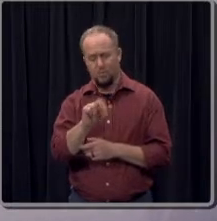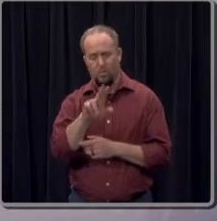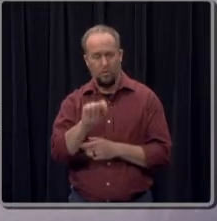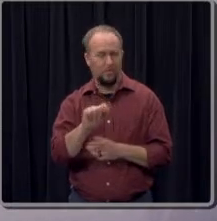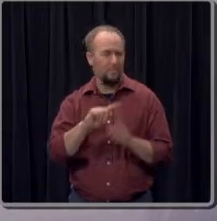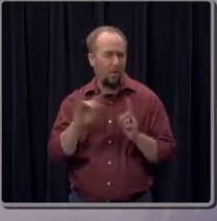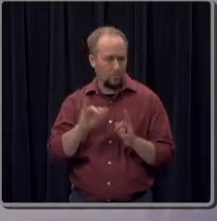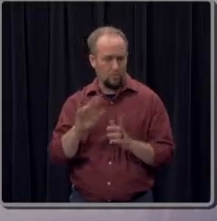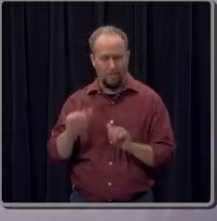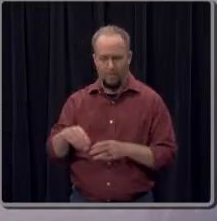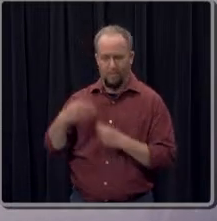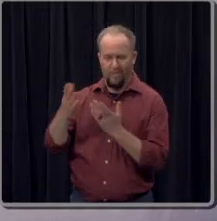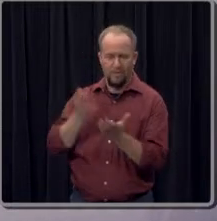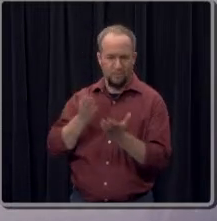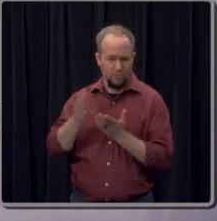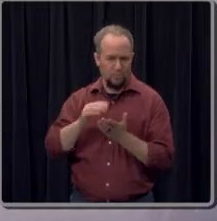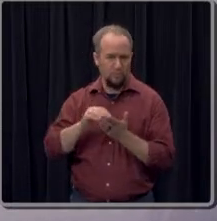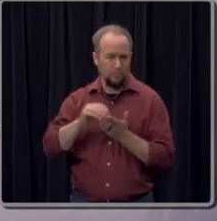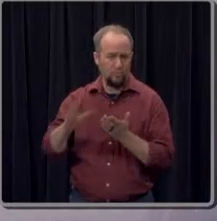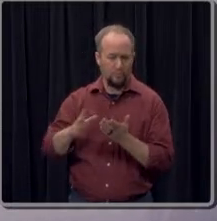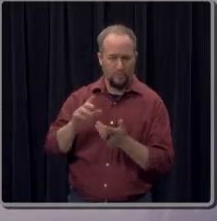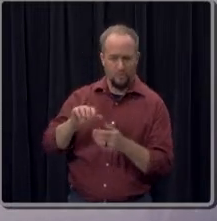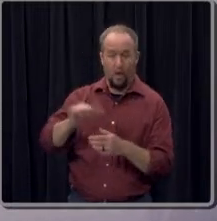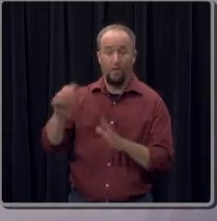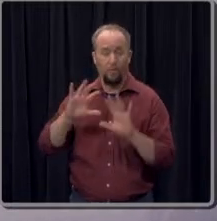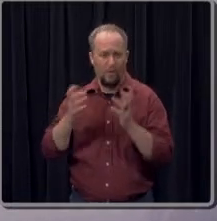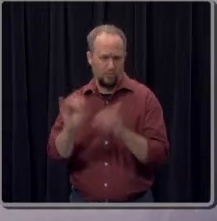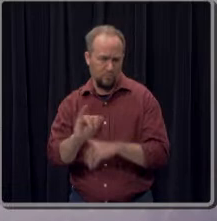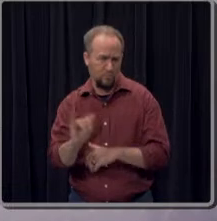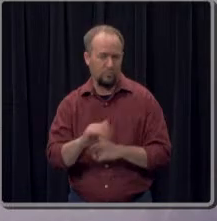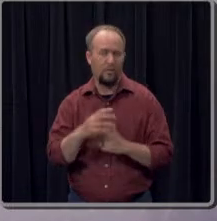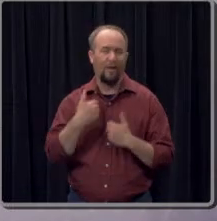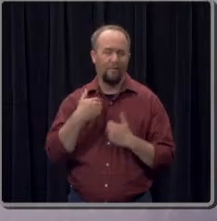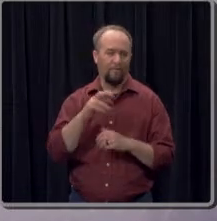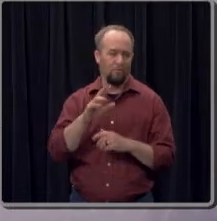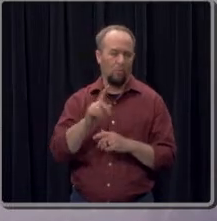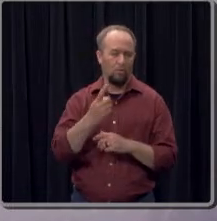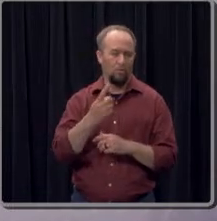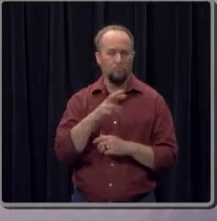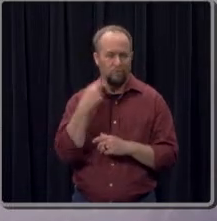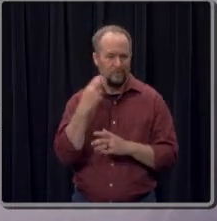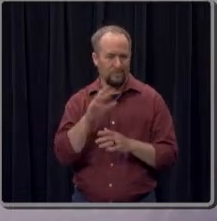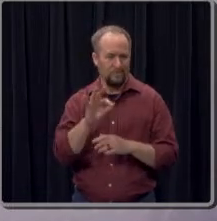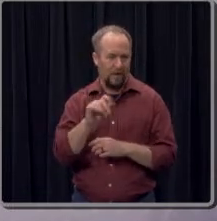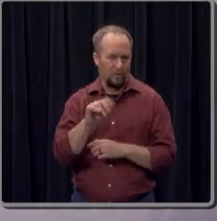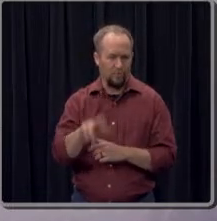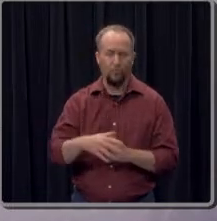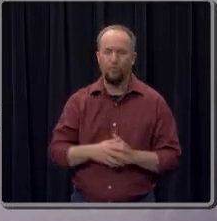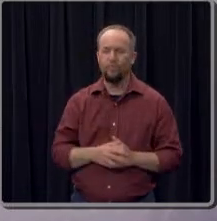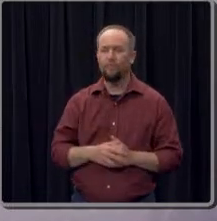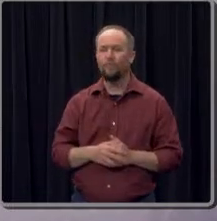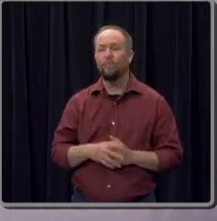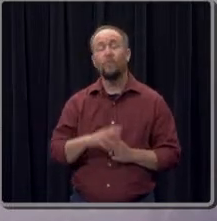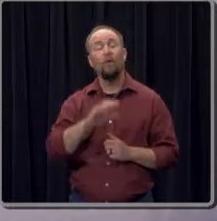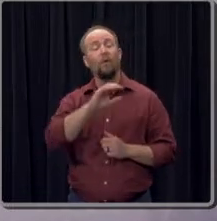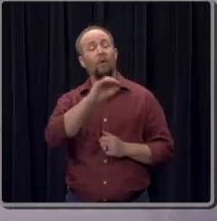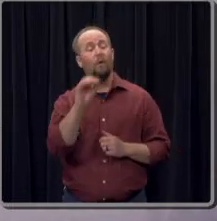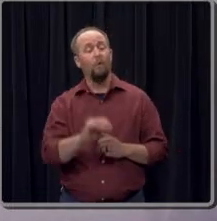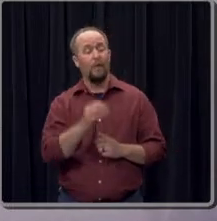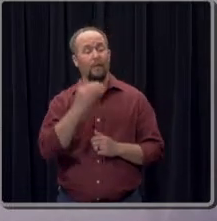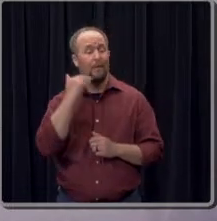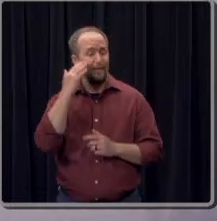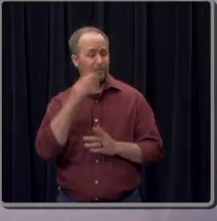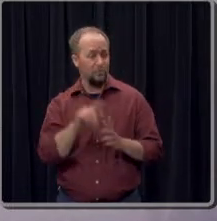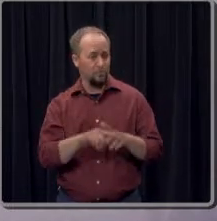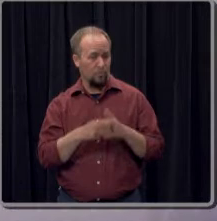well who have a risk factor. And then last but not least, we serve 180 students through Olathe Head Start. And Kim Sill is going to tell you a